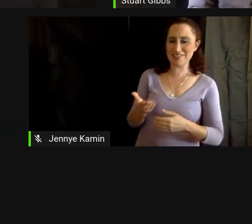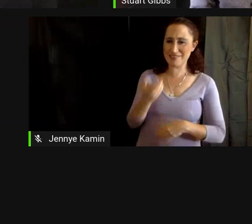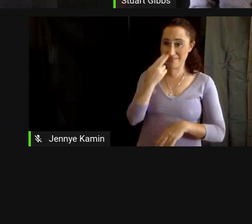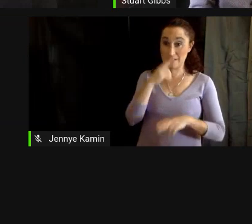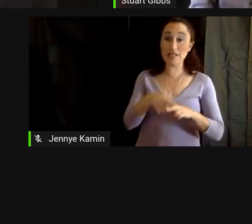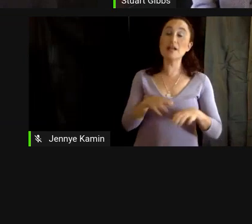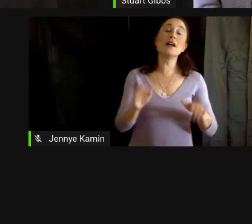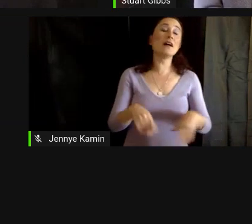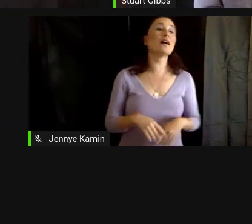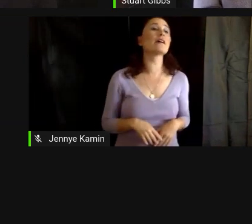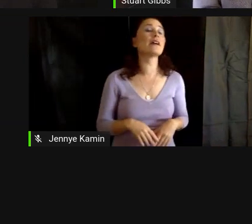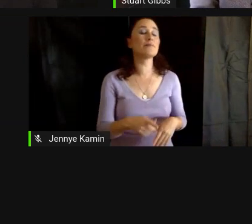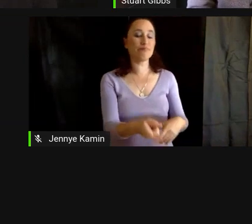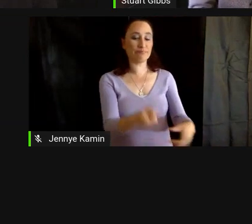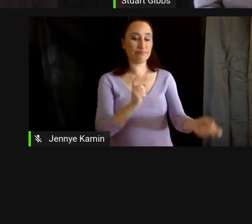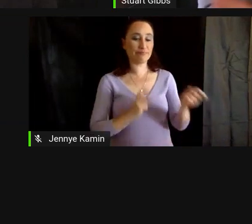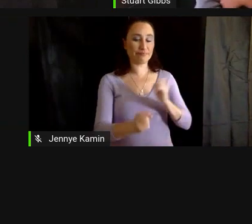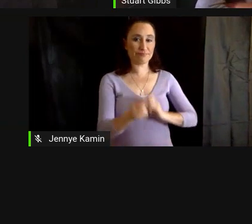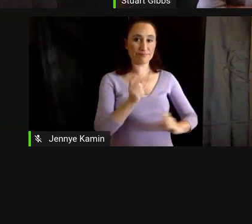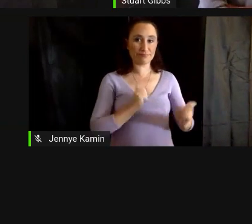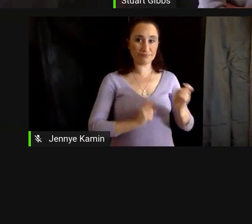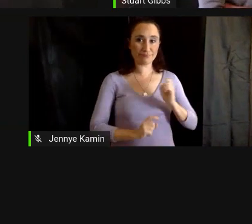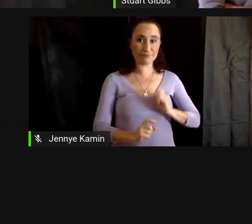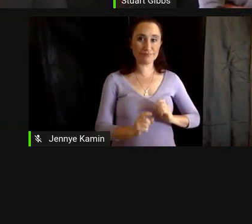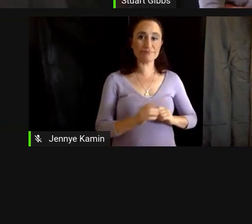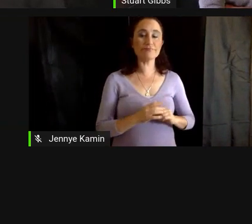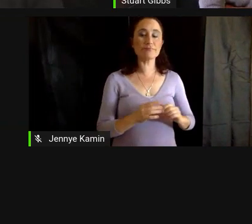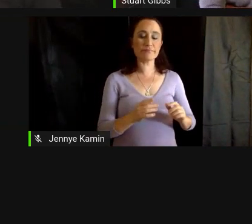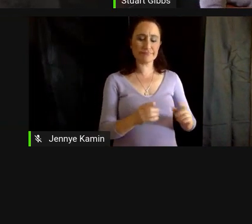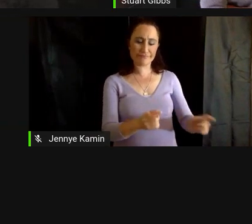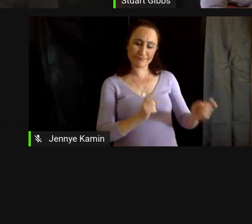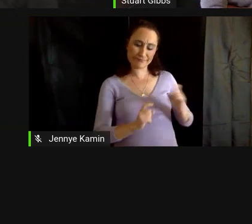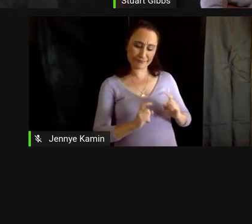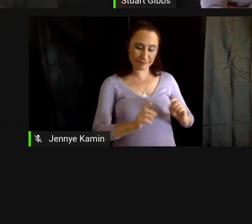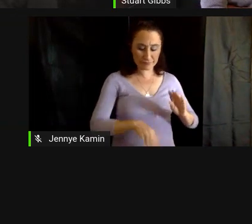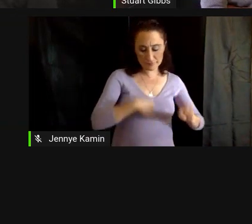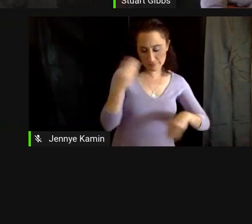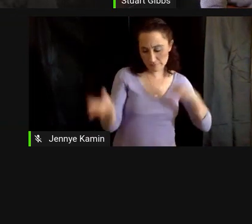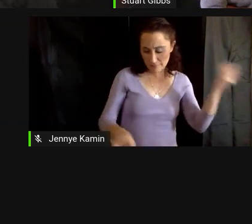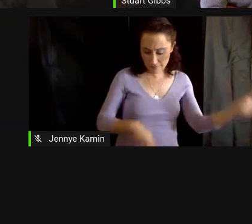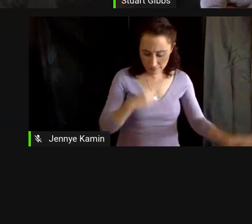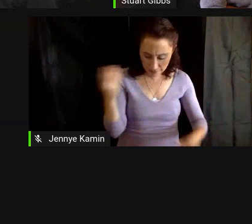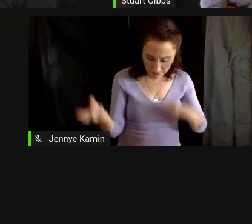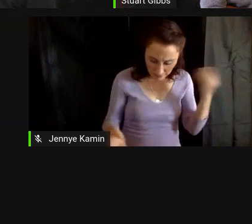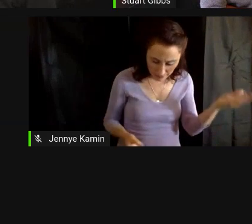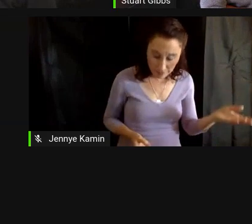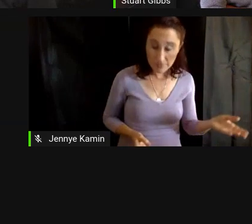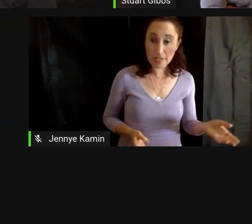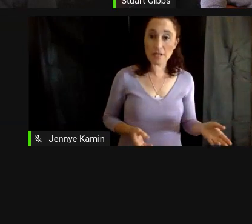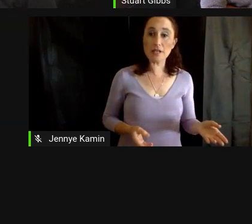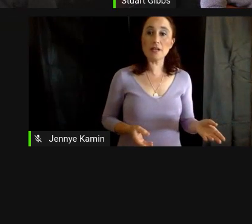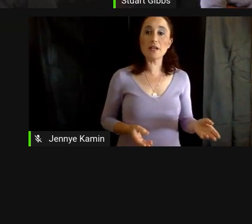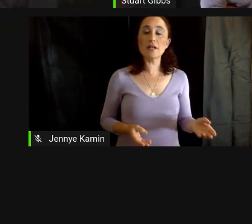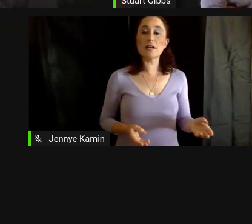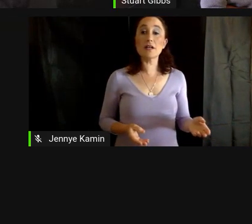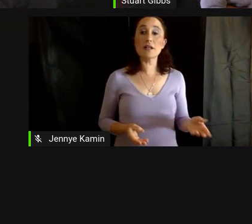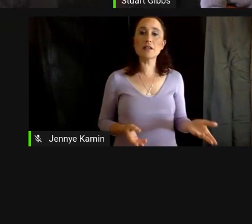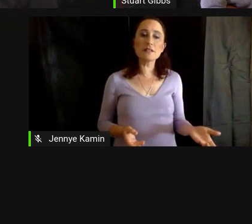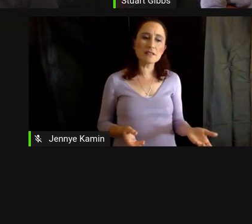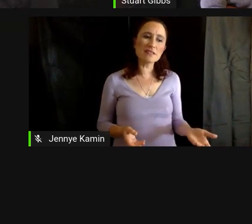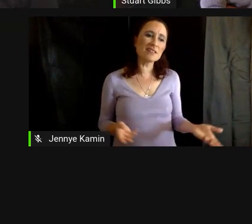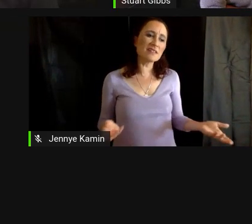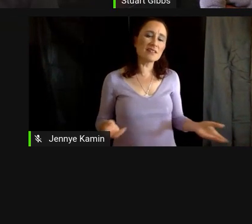And she gets all these presents, and she's opening the presents. And it feels like